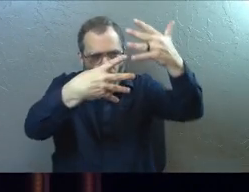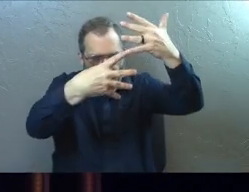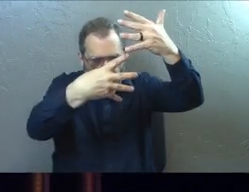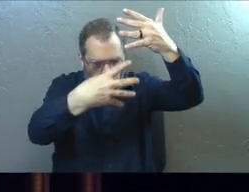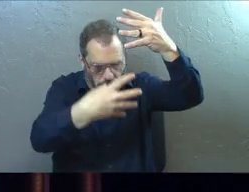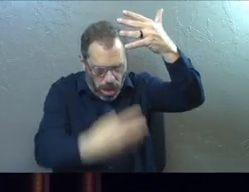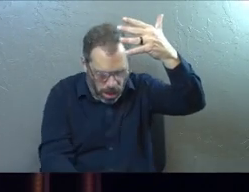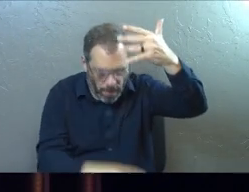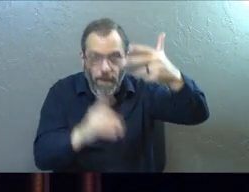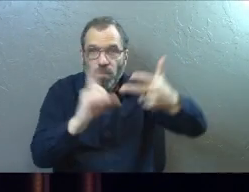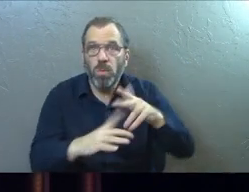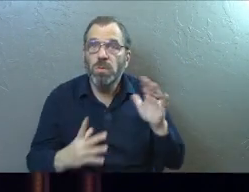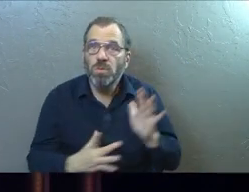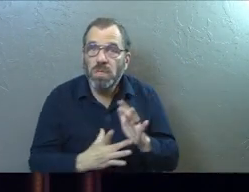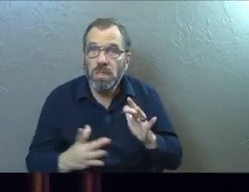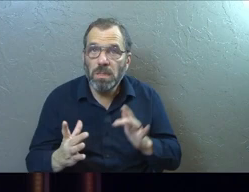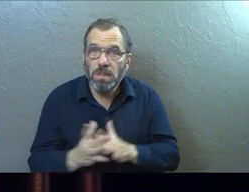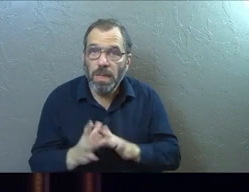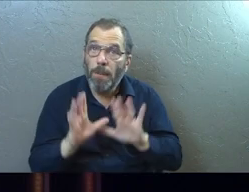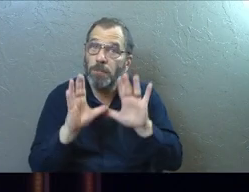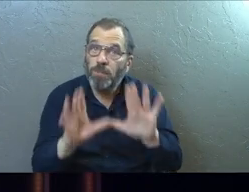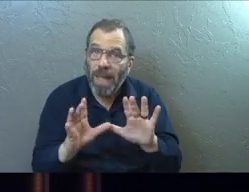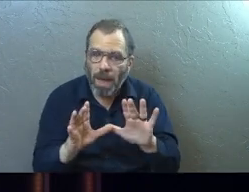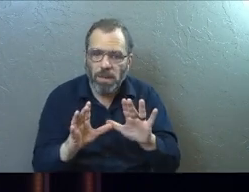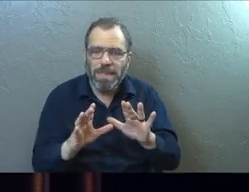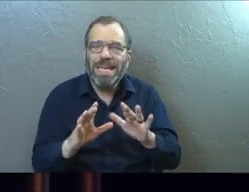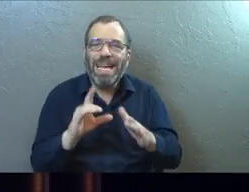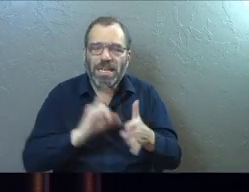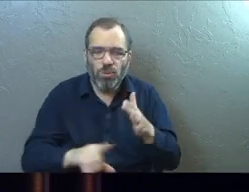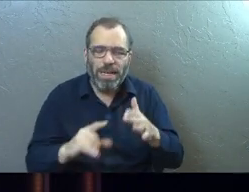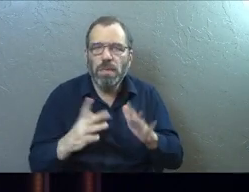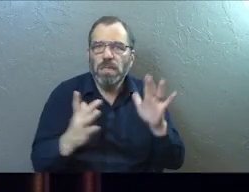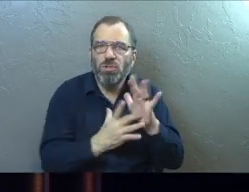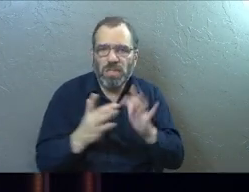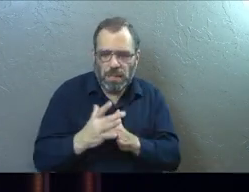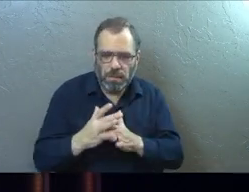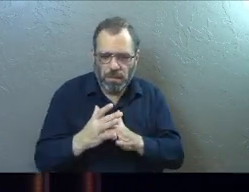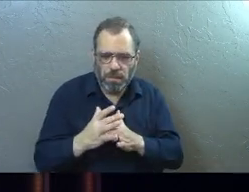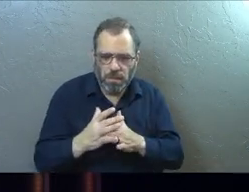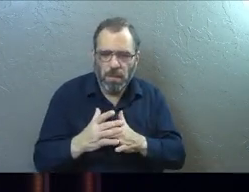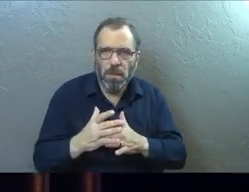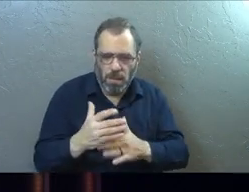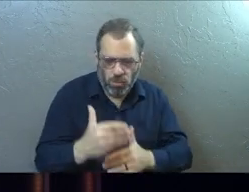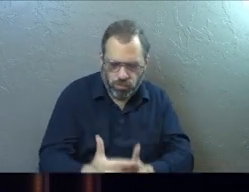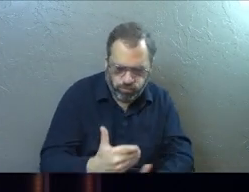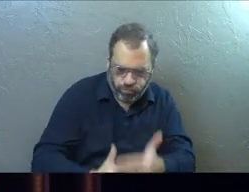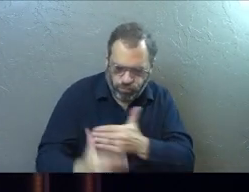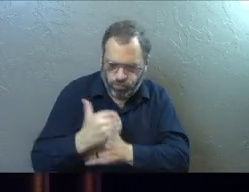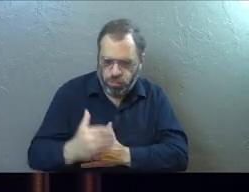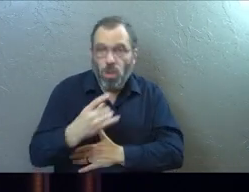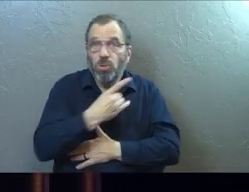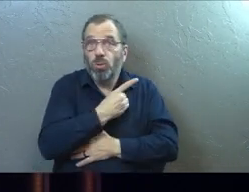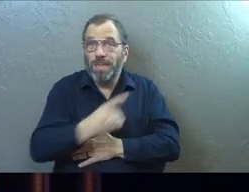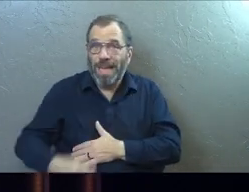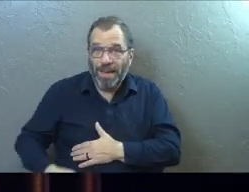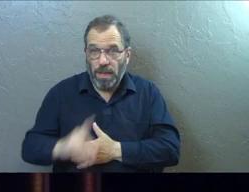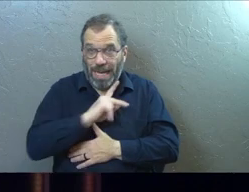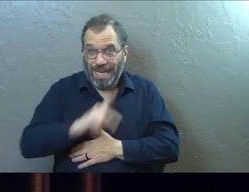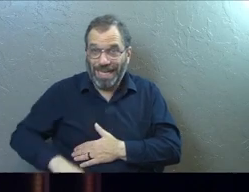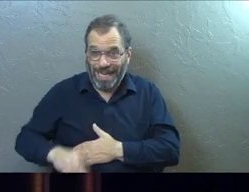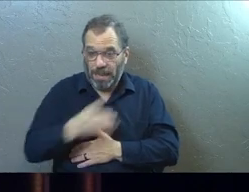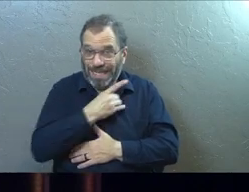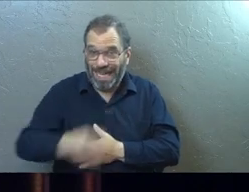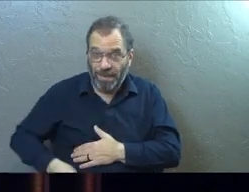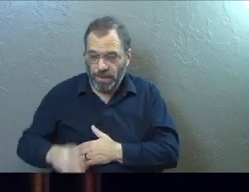line all the way to Jesus. And what it's doing is it's tracing Jesus's ancestry all the way back to King David. That's the point